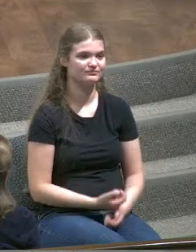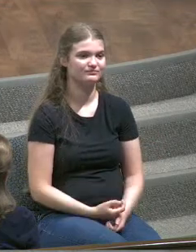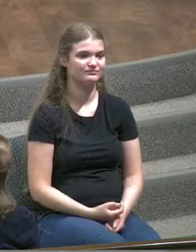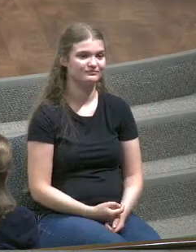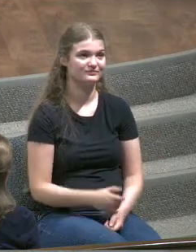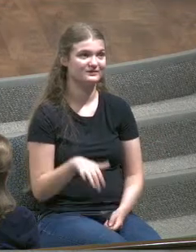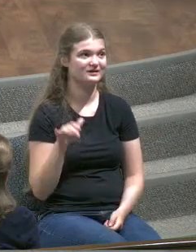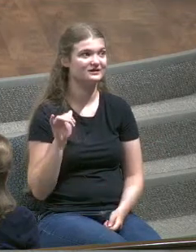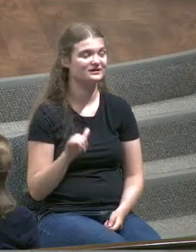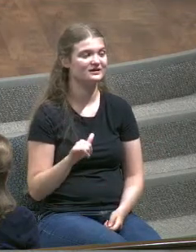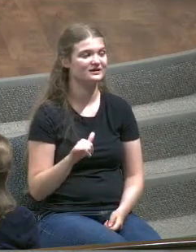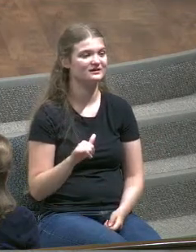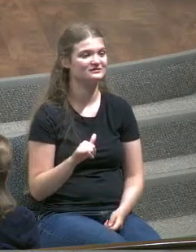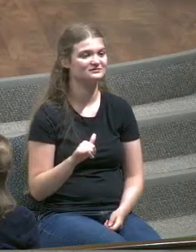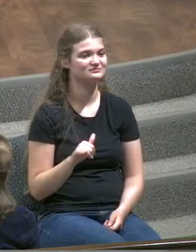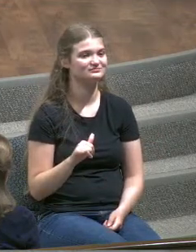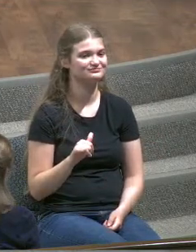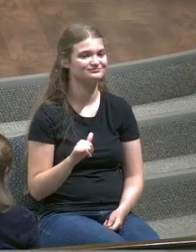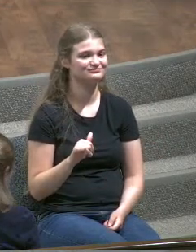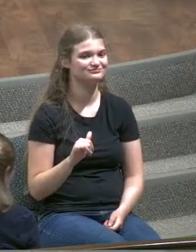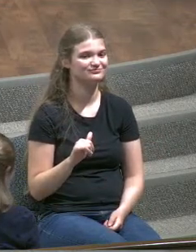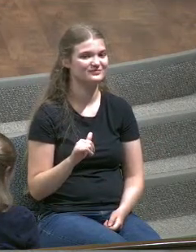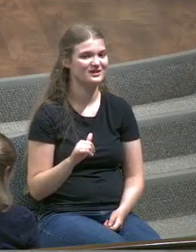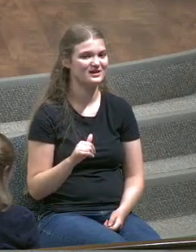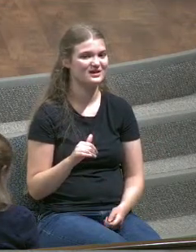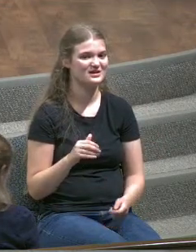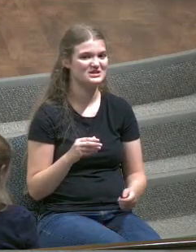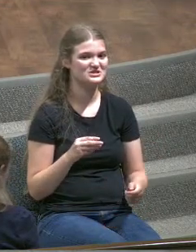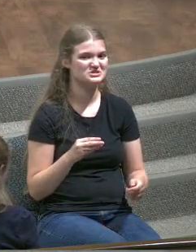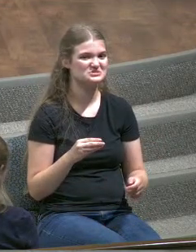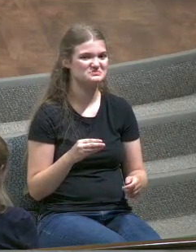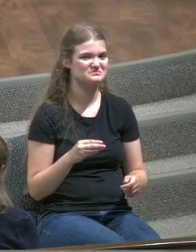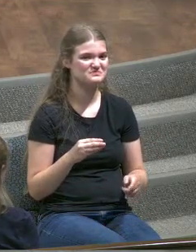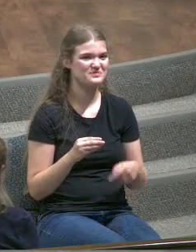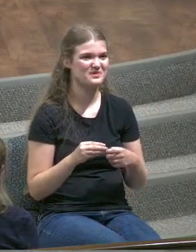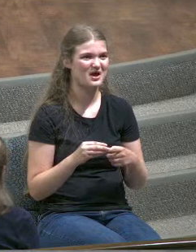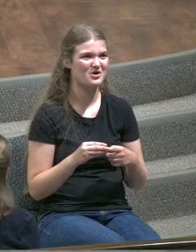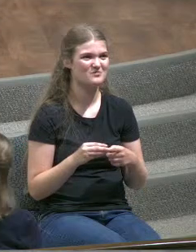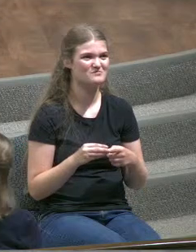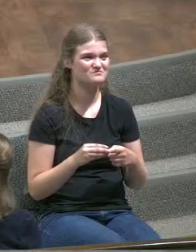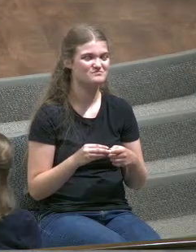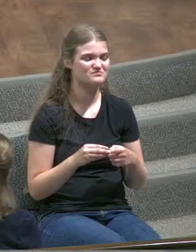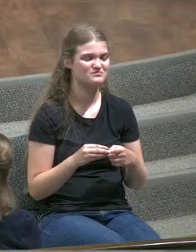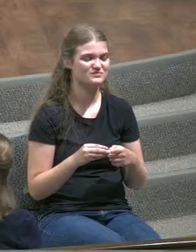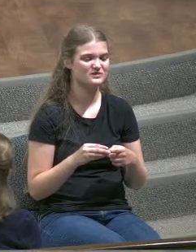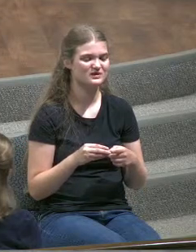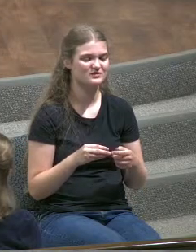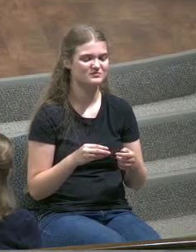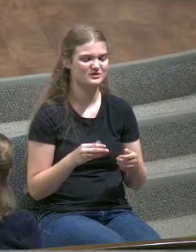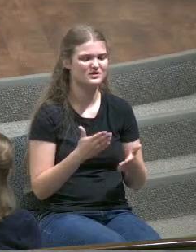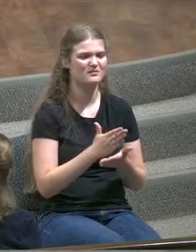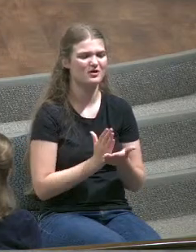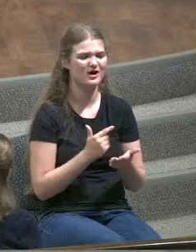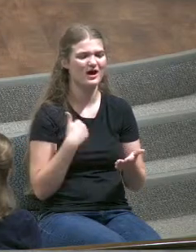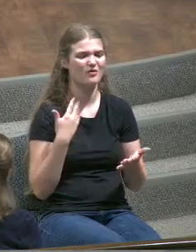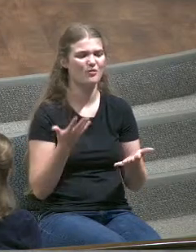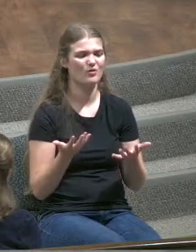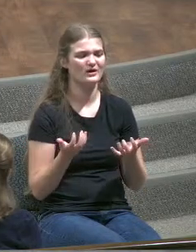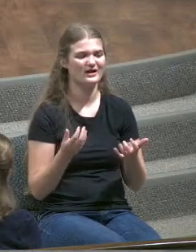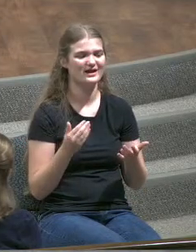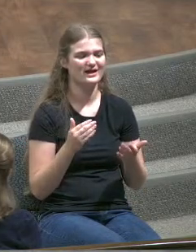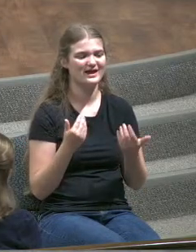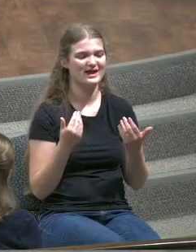And that is what leads into where I want to end with this. And that's faith. It's the part I kind of skipped over in this